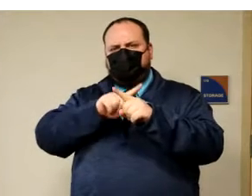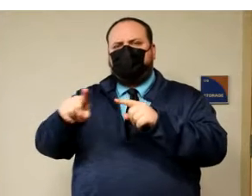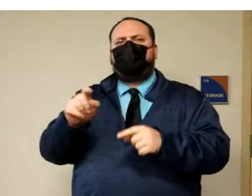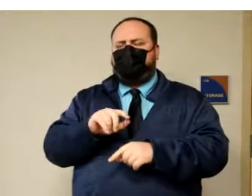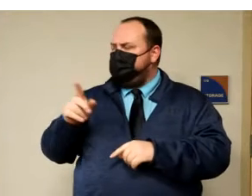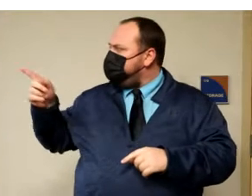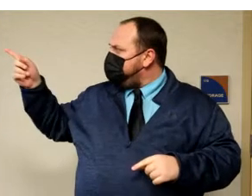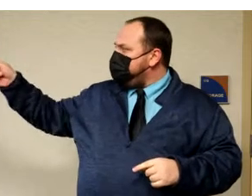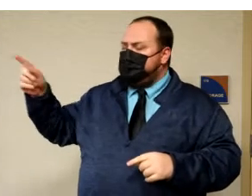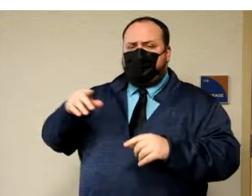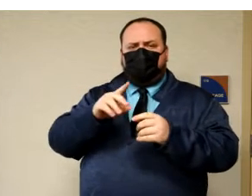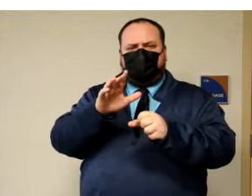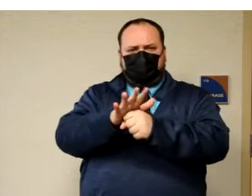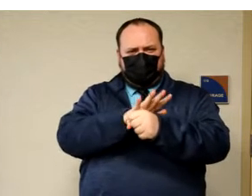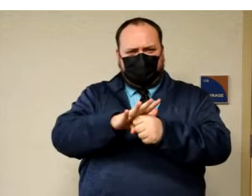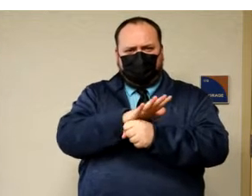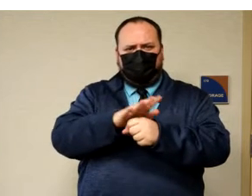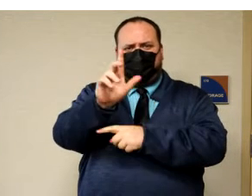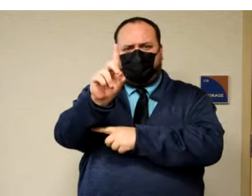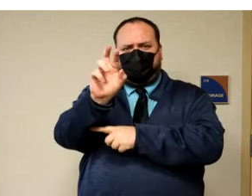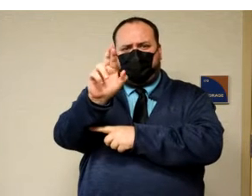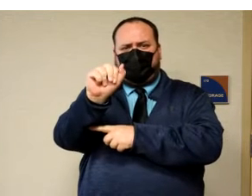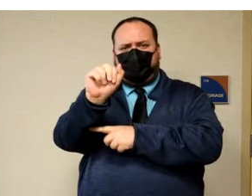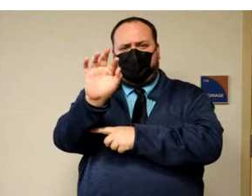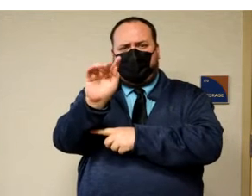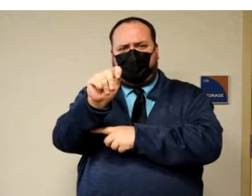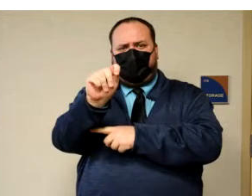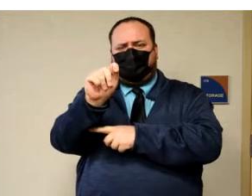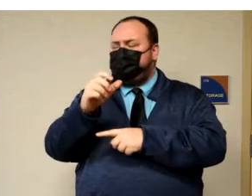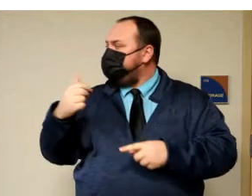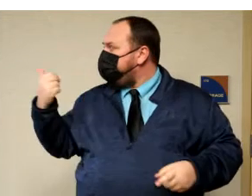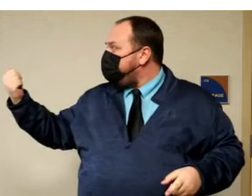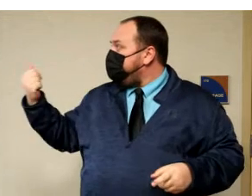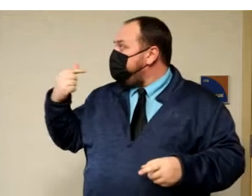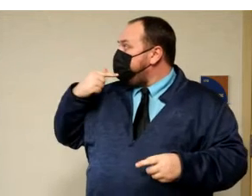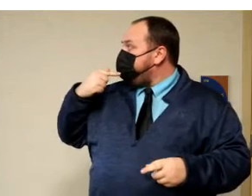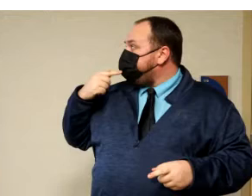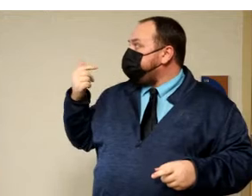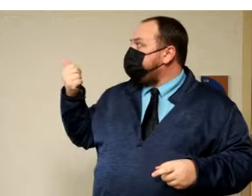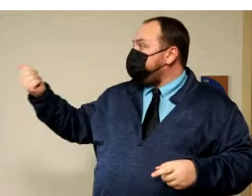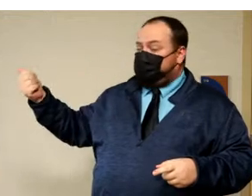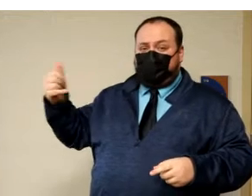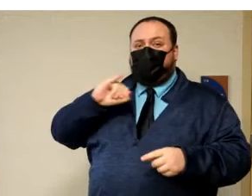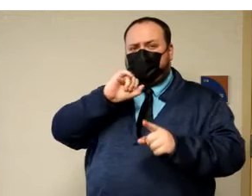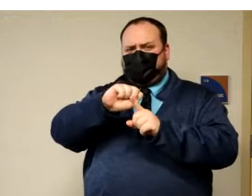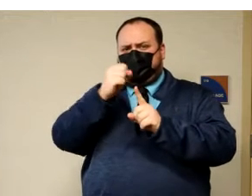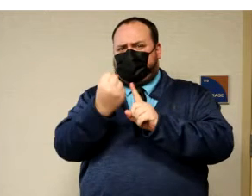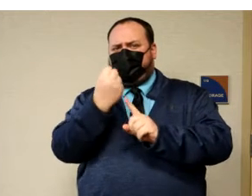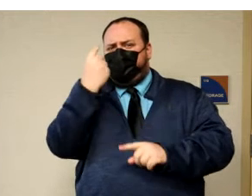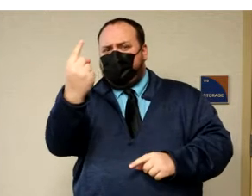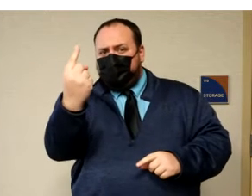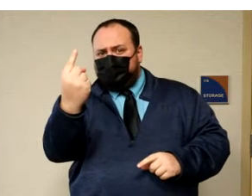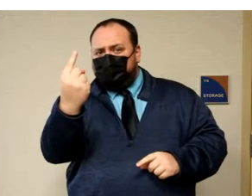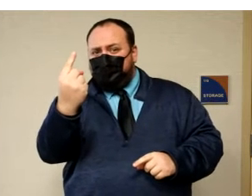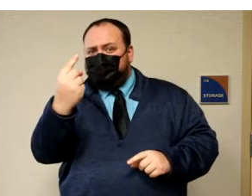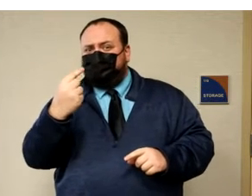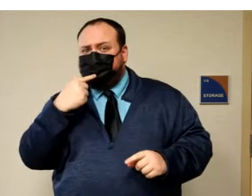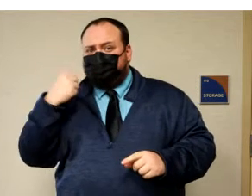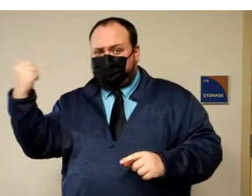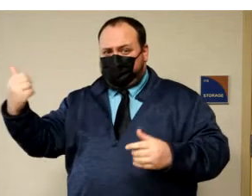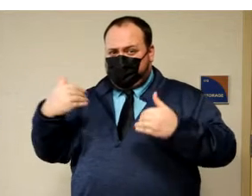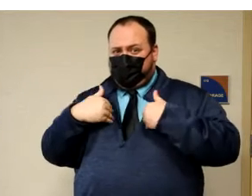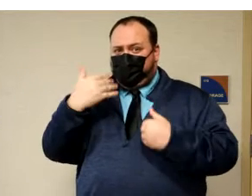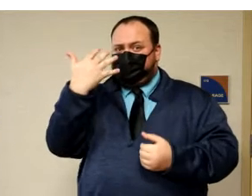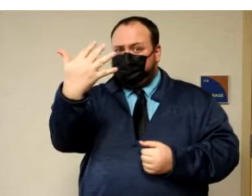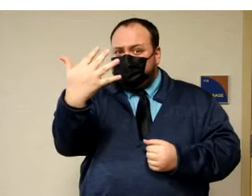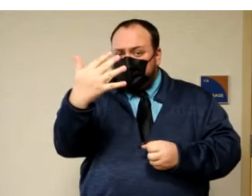we have this first one, scenario 1, where we have these 5 districts right